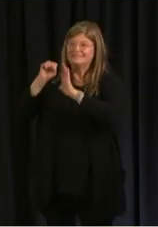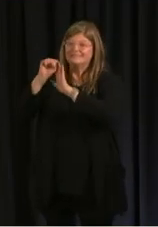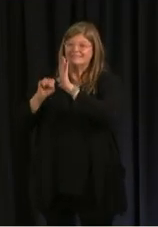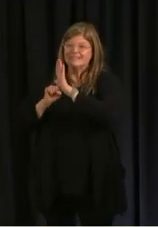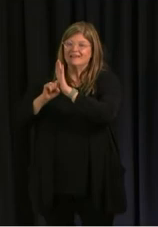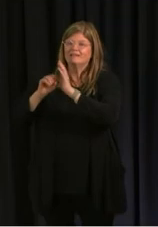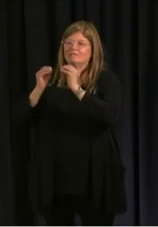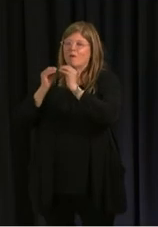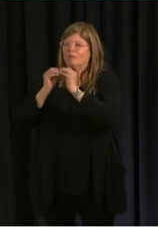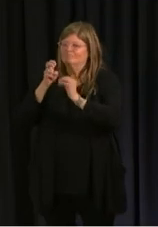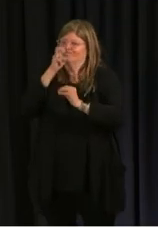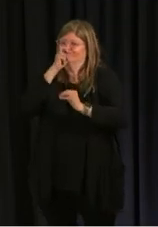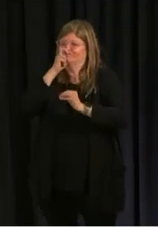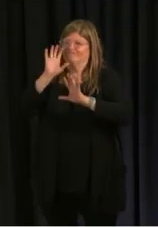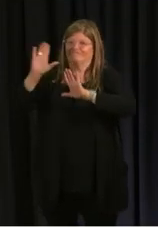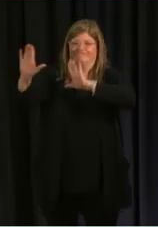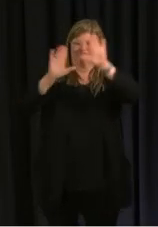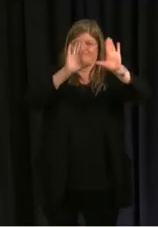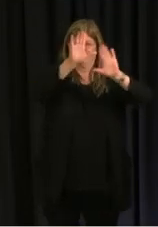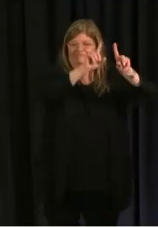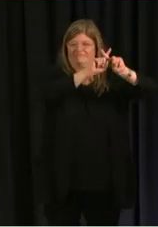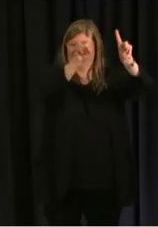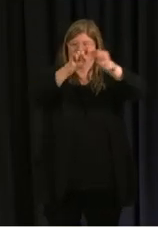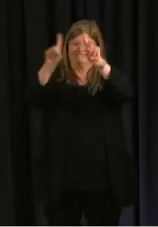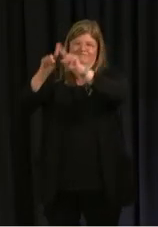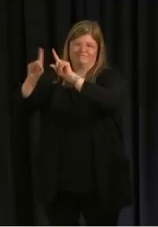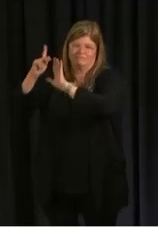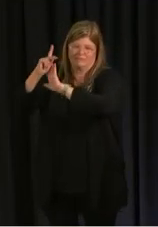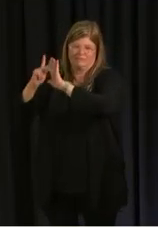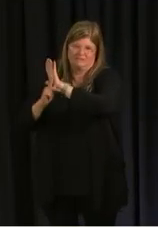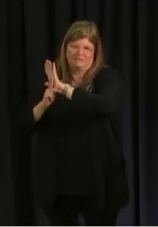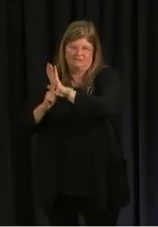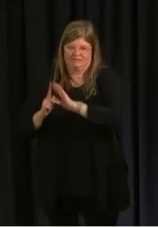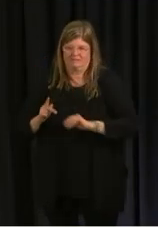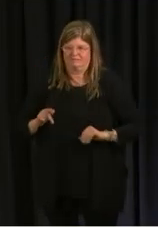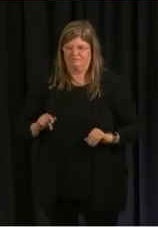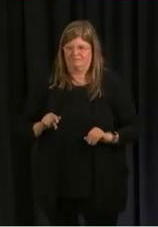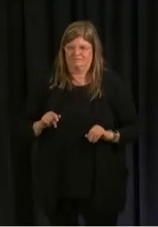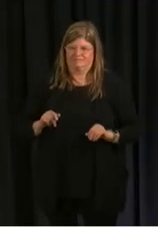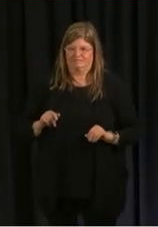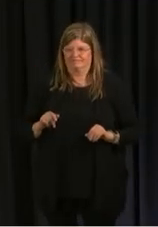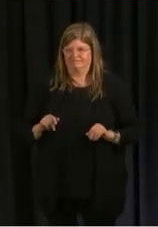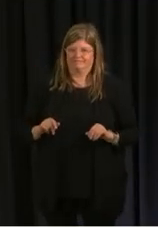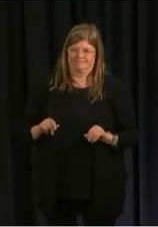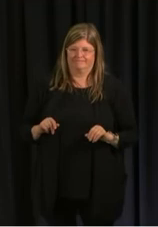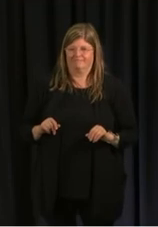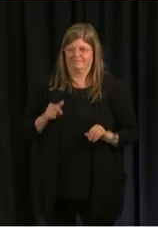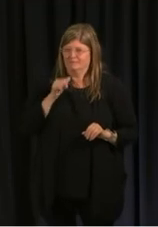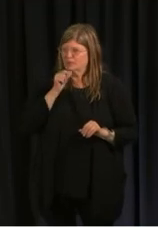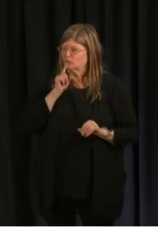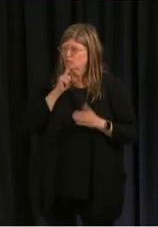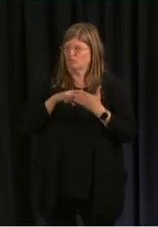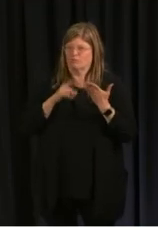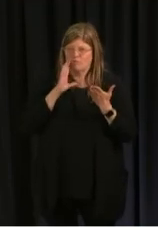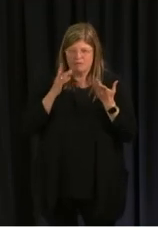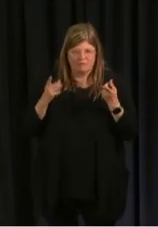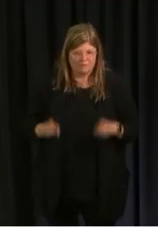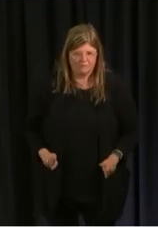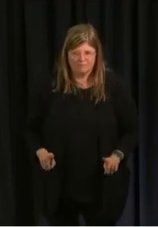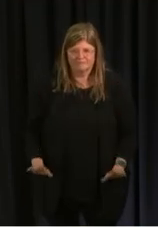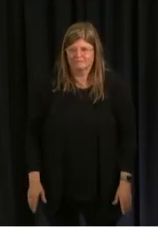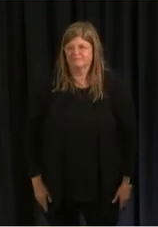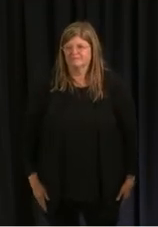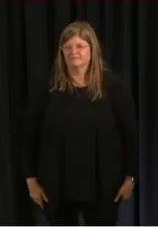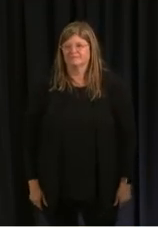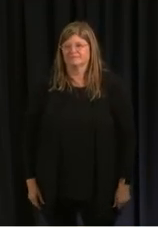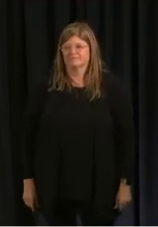that. So unfortunately, I'm not sure when Massachusetts will. Our recommendation is to follow the state policy as